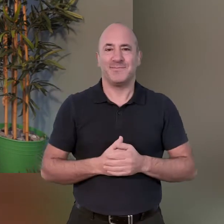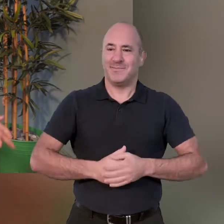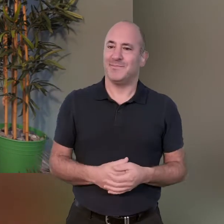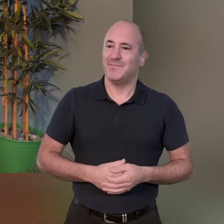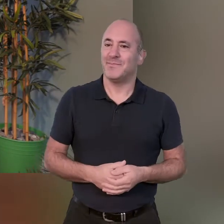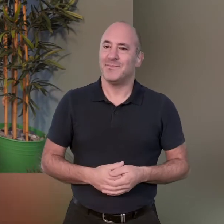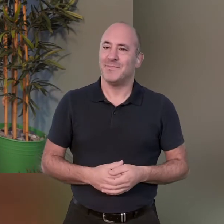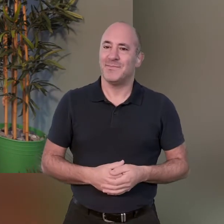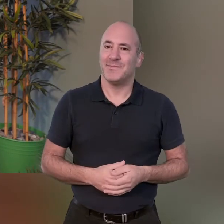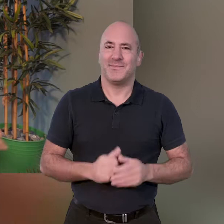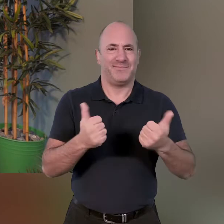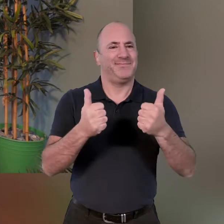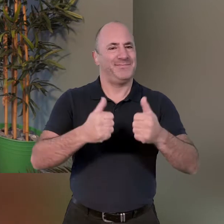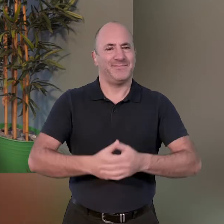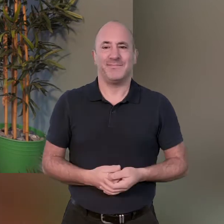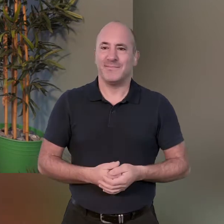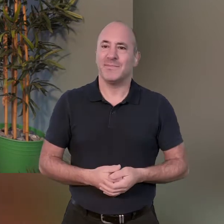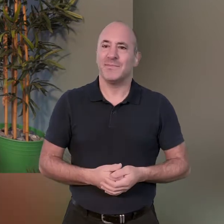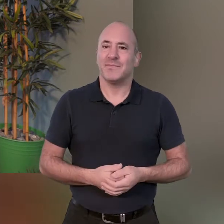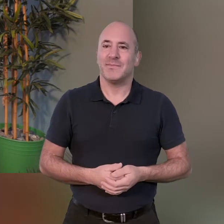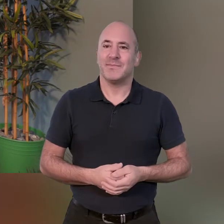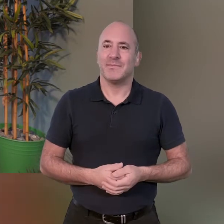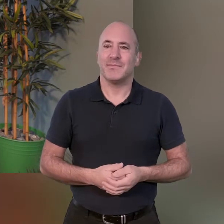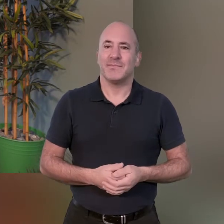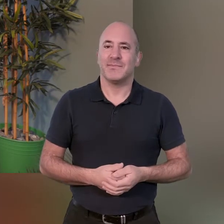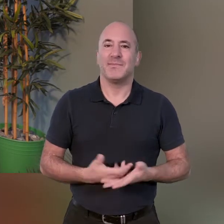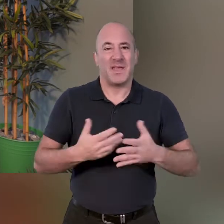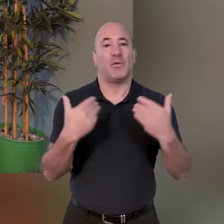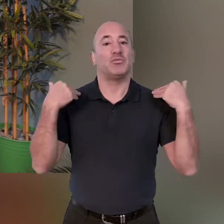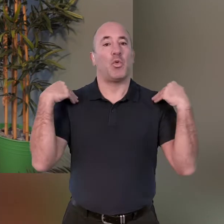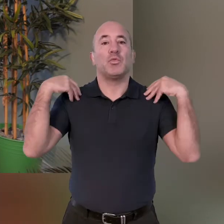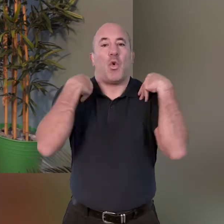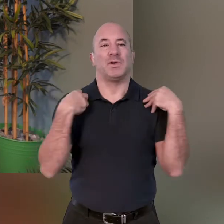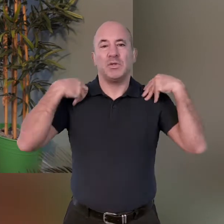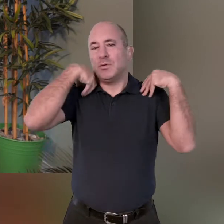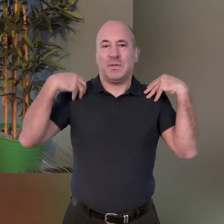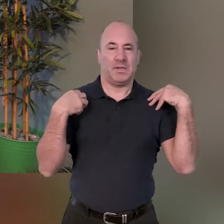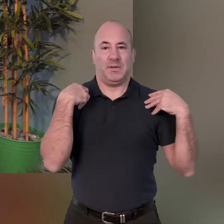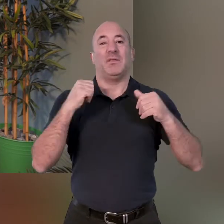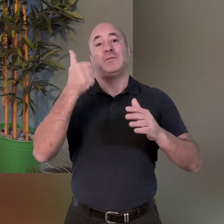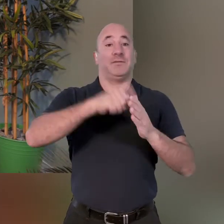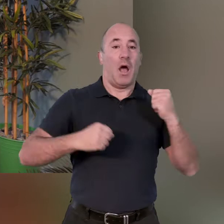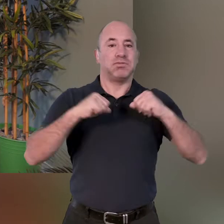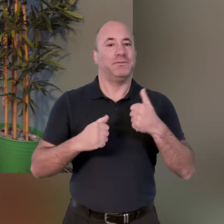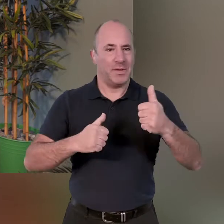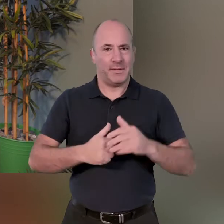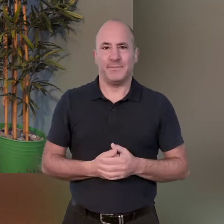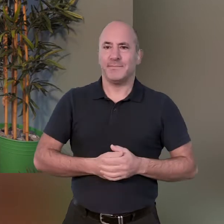session. Good work. Let's just do some shoulder rotations here before we get started with the